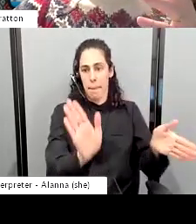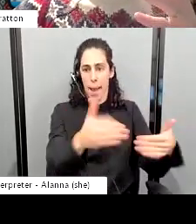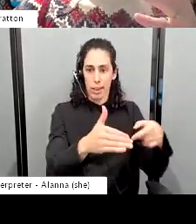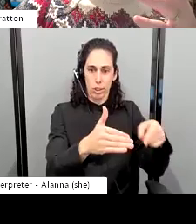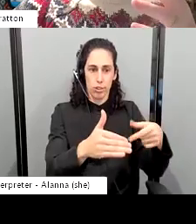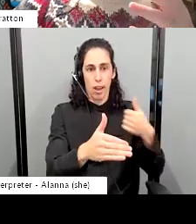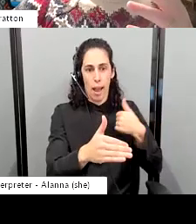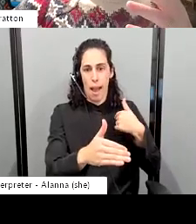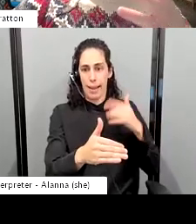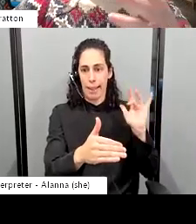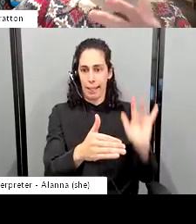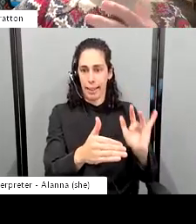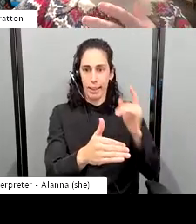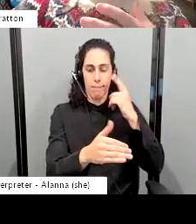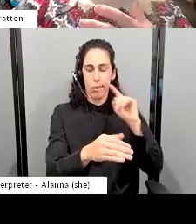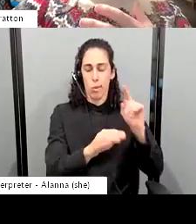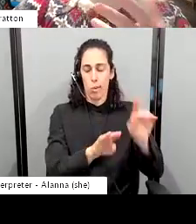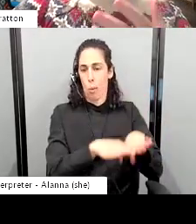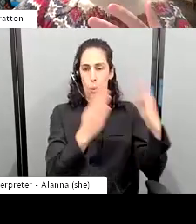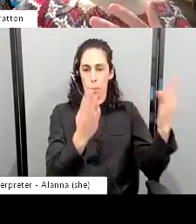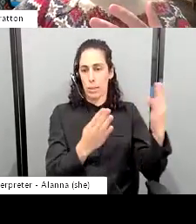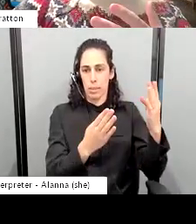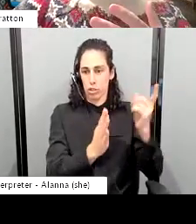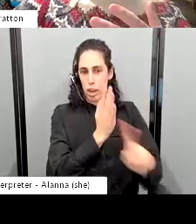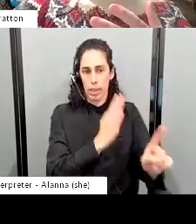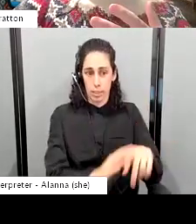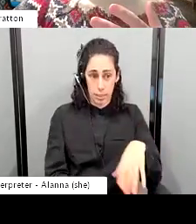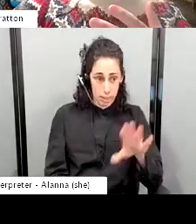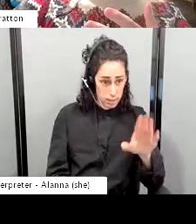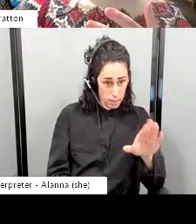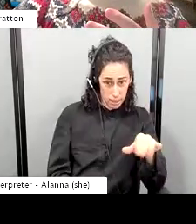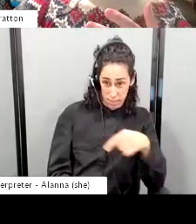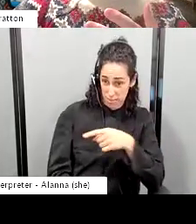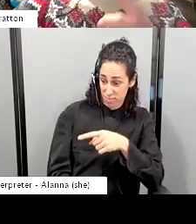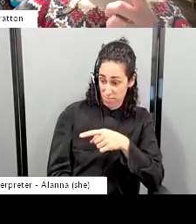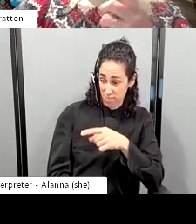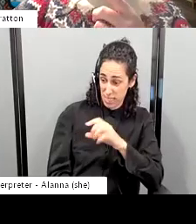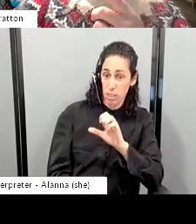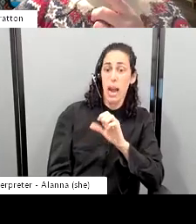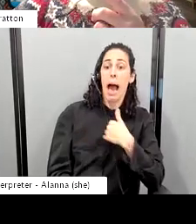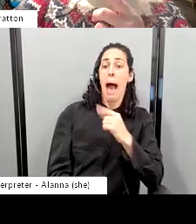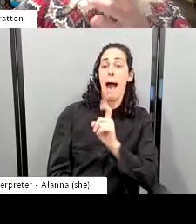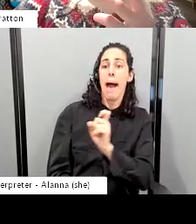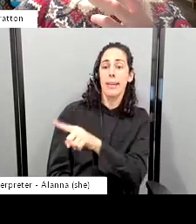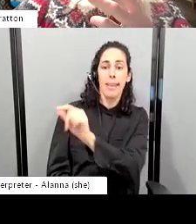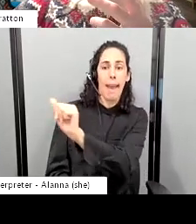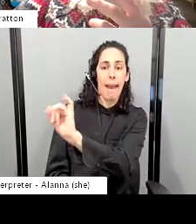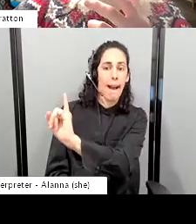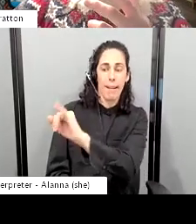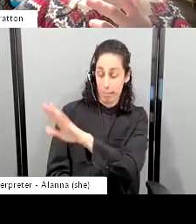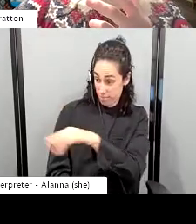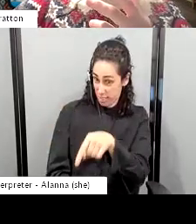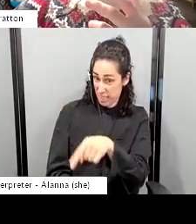this link to do it. So I want to know, ChatGPT, do you think this is a scam? And I ask it the question, and here's the